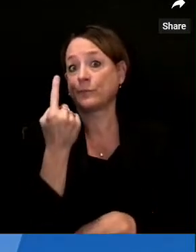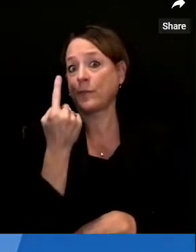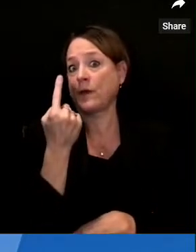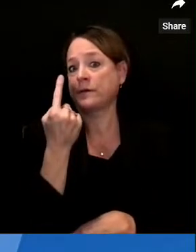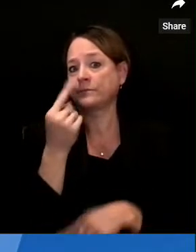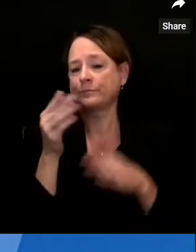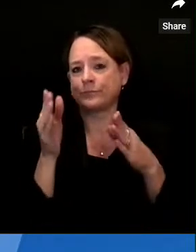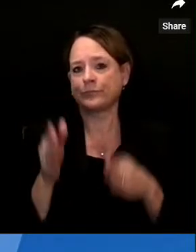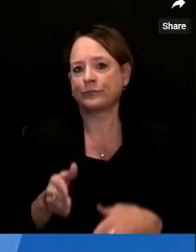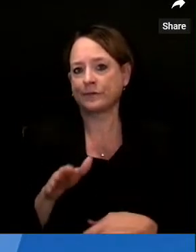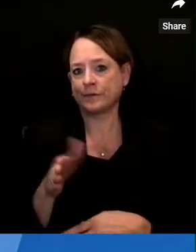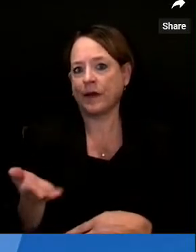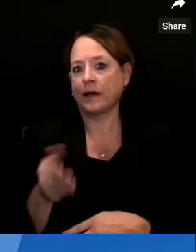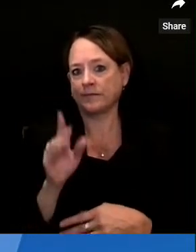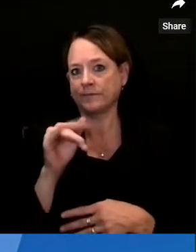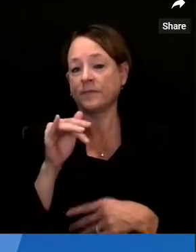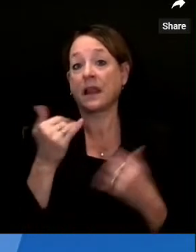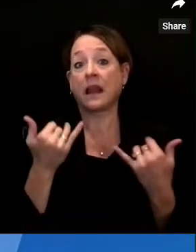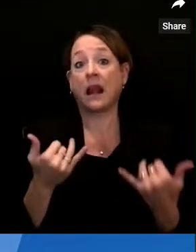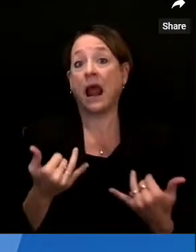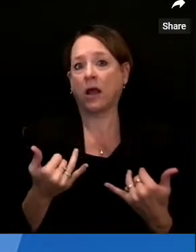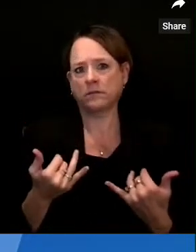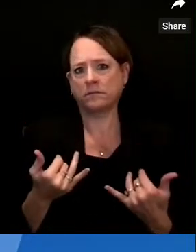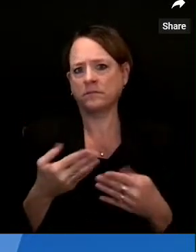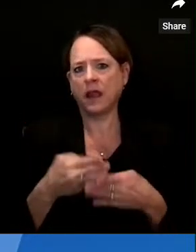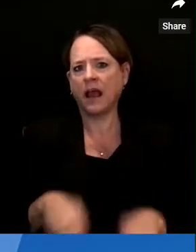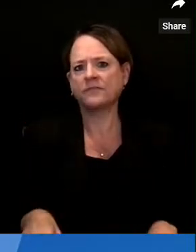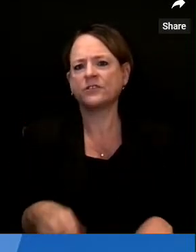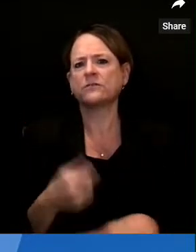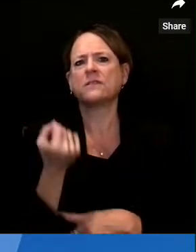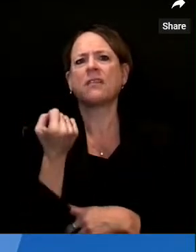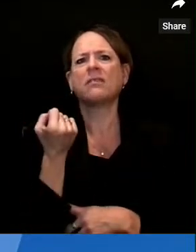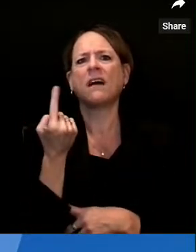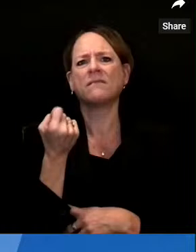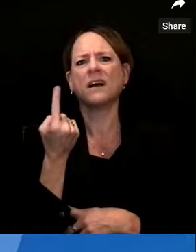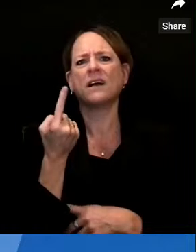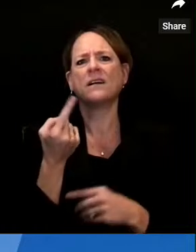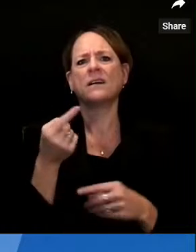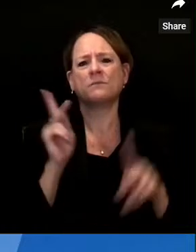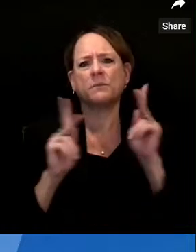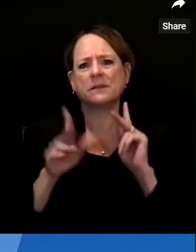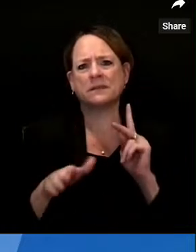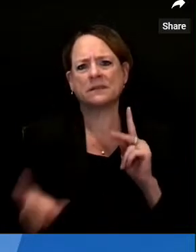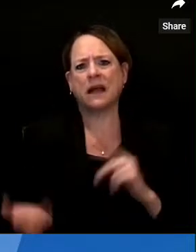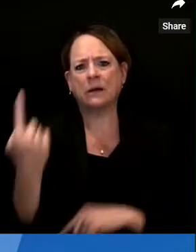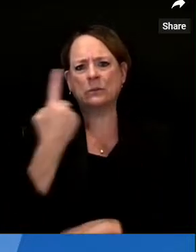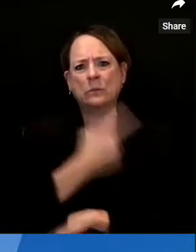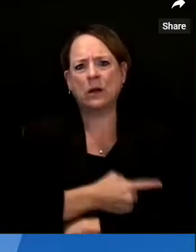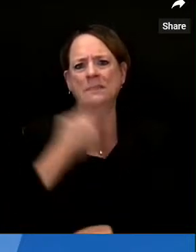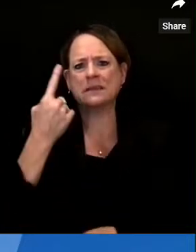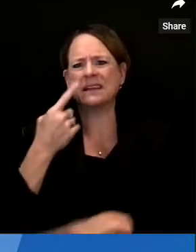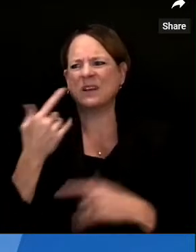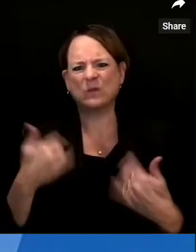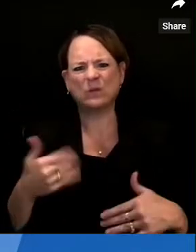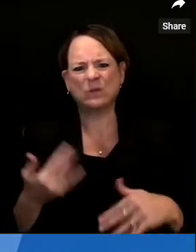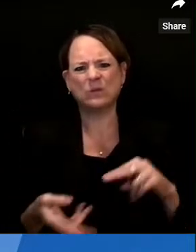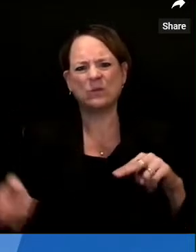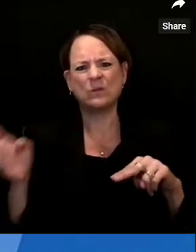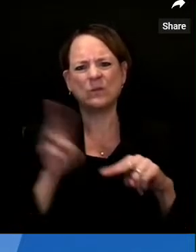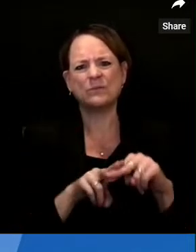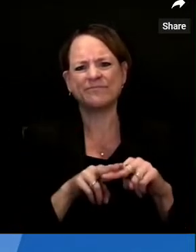than 10 times. So we're already losing people to COVID-19 because of this current surge driven by the Delta